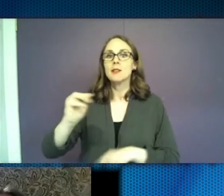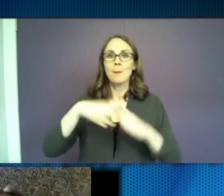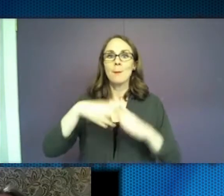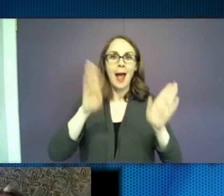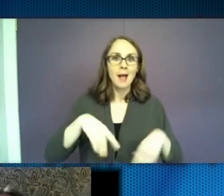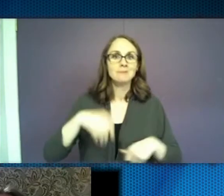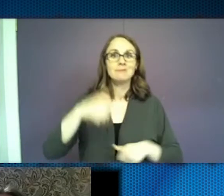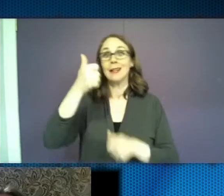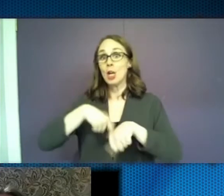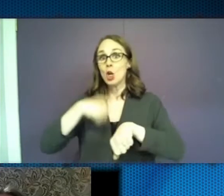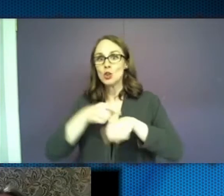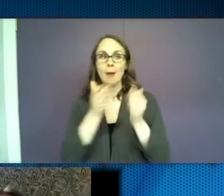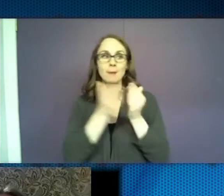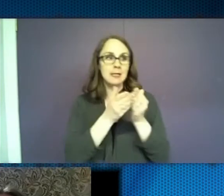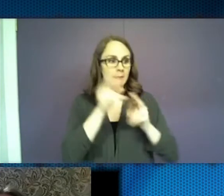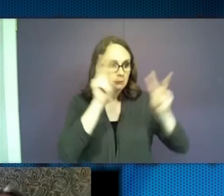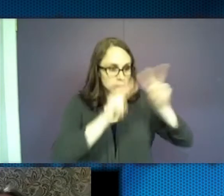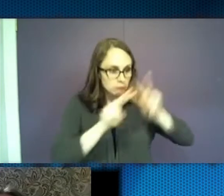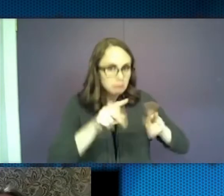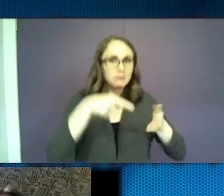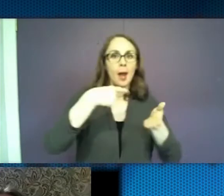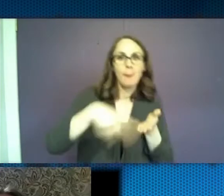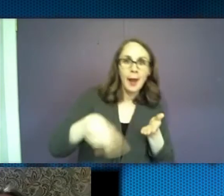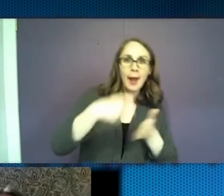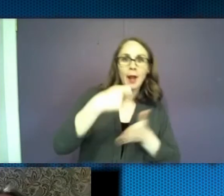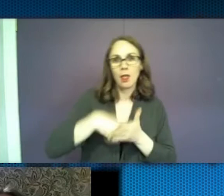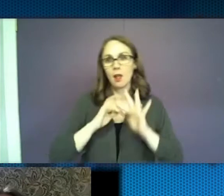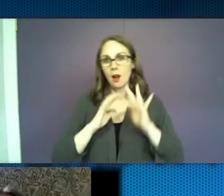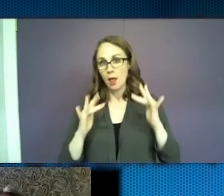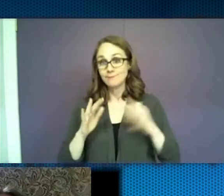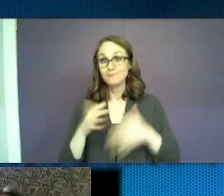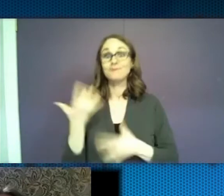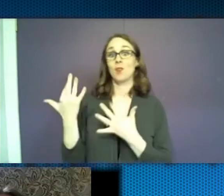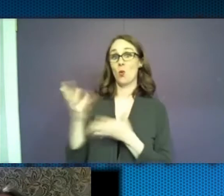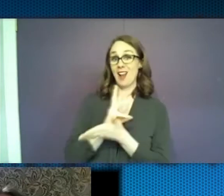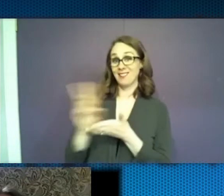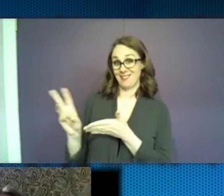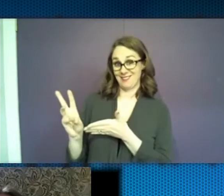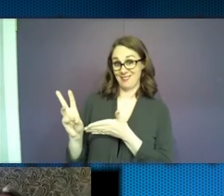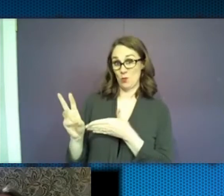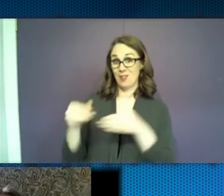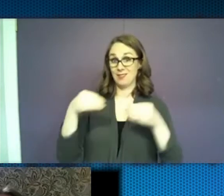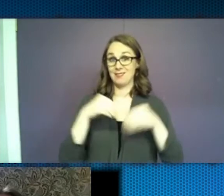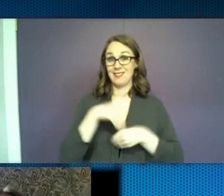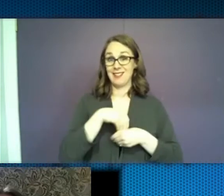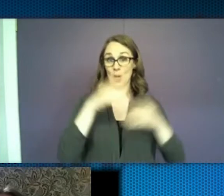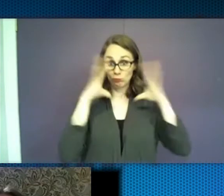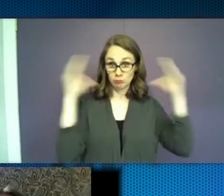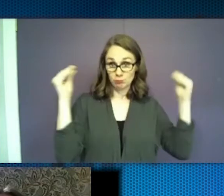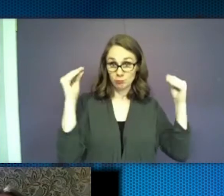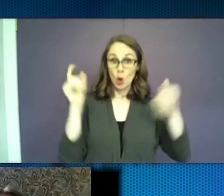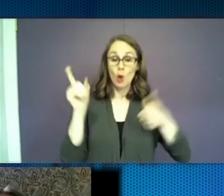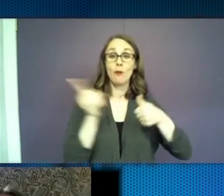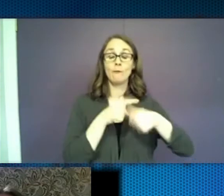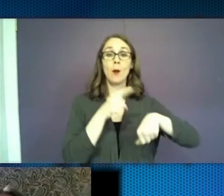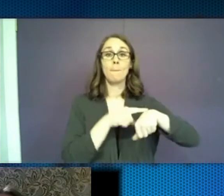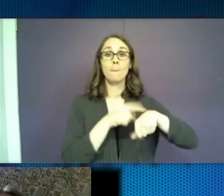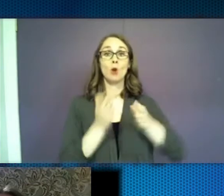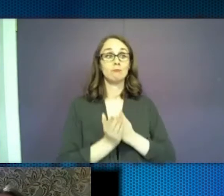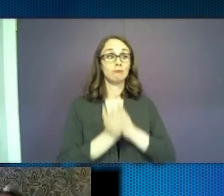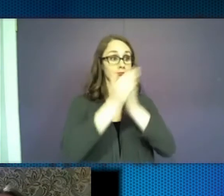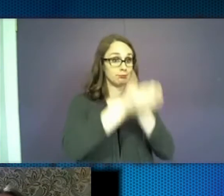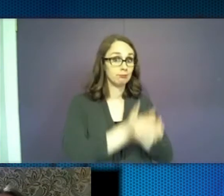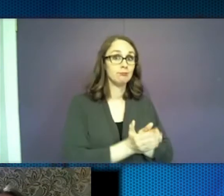and tolls paid. Then they had to wait 6 weeks in Rotterdam. The first leg of their sea passage